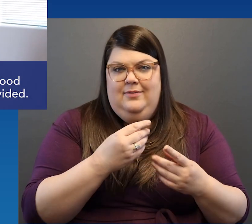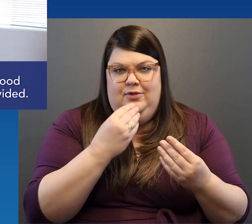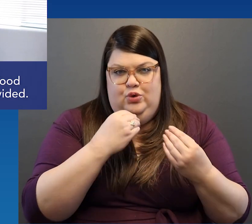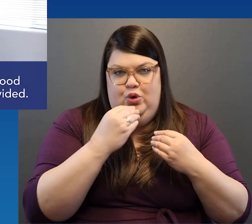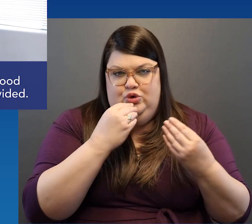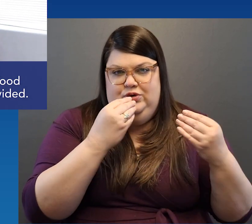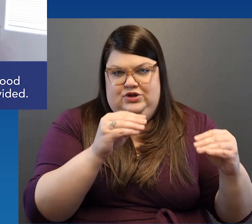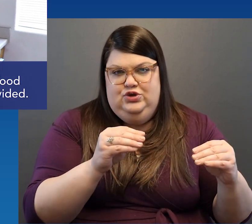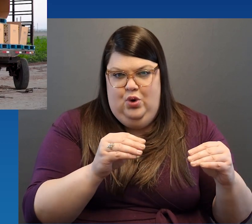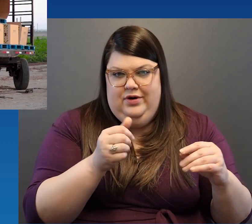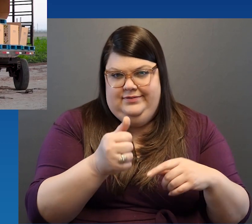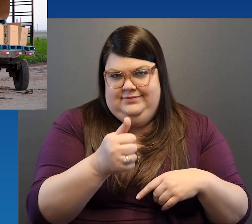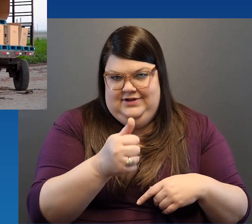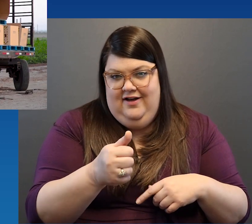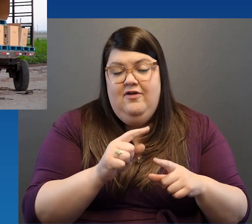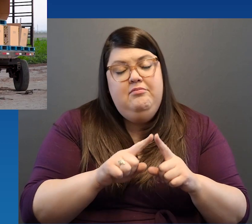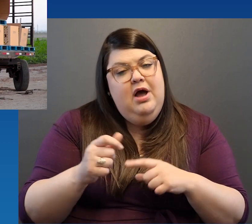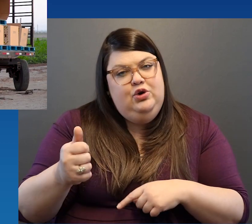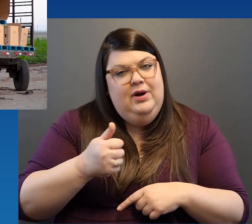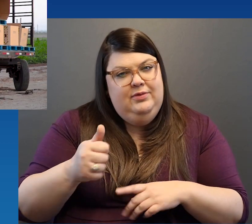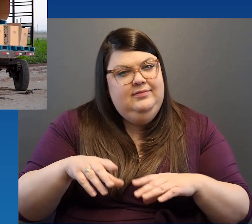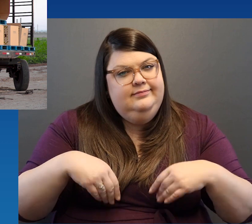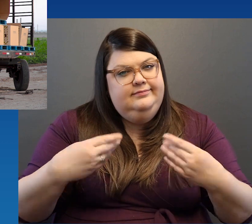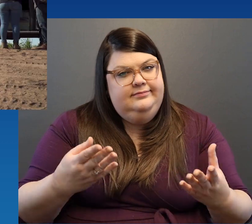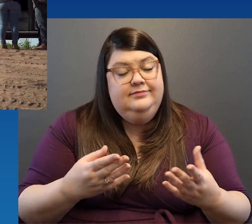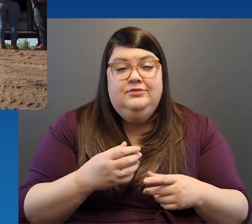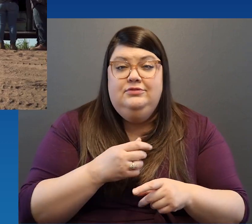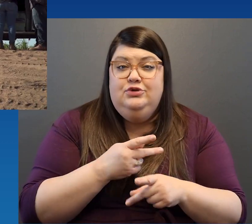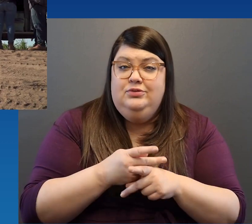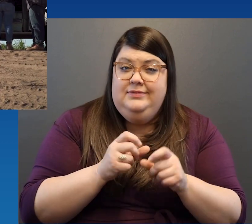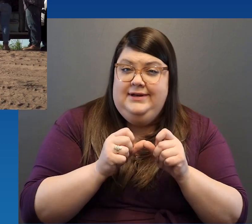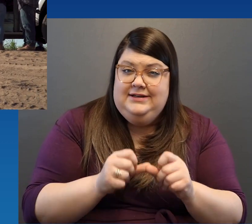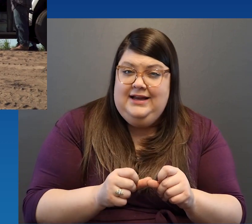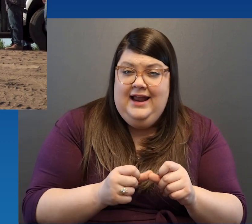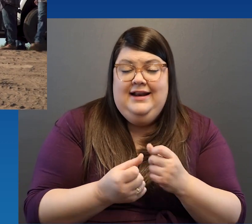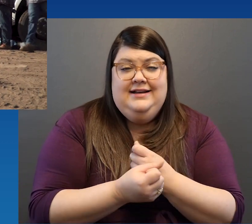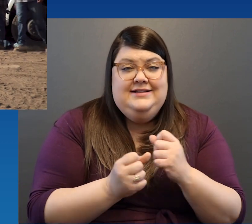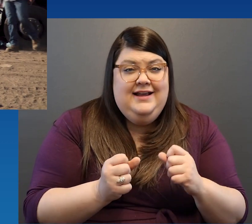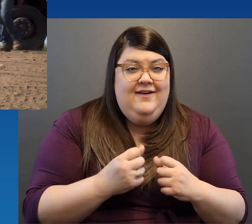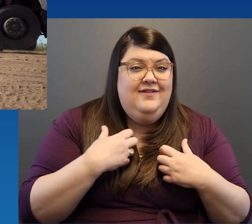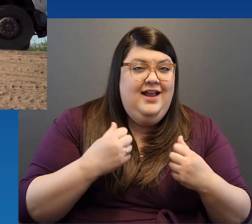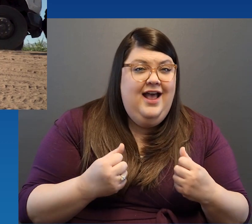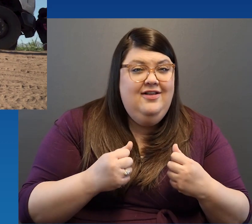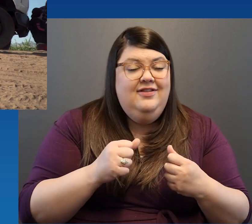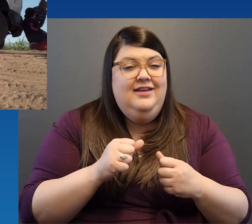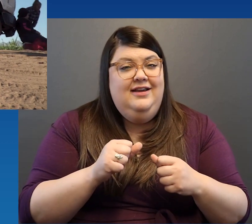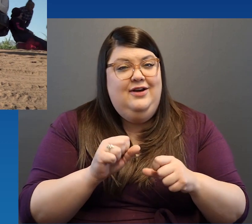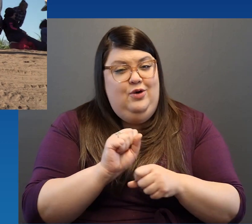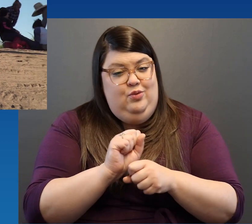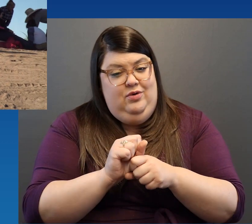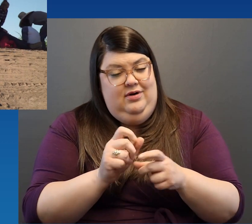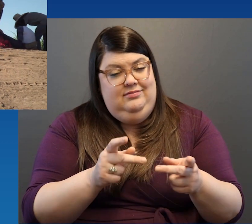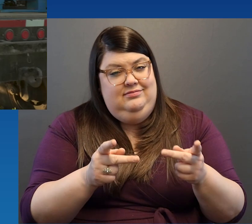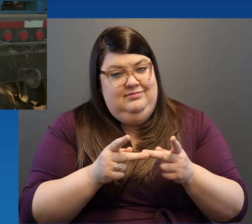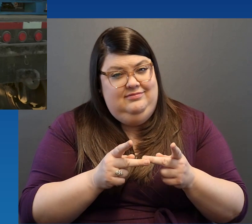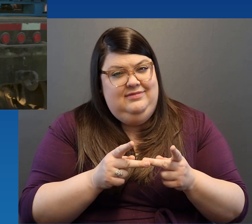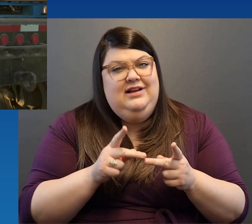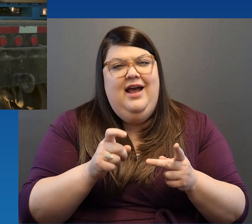provided. To maintain a safe and healthy worksite, there are several standards your employer needs to meet while you are on the